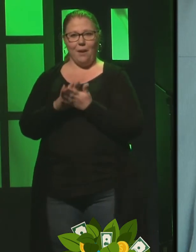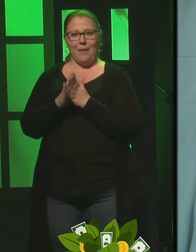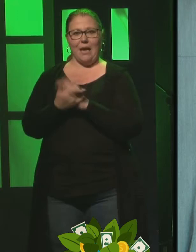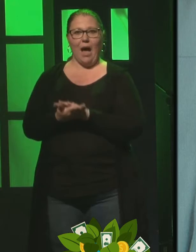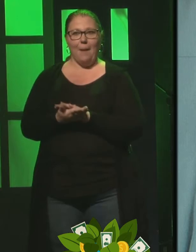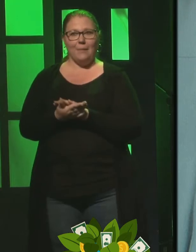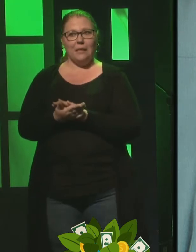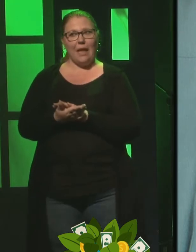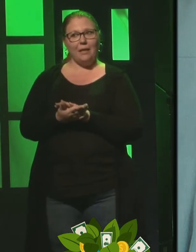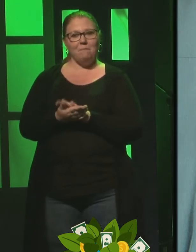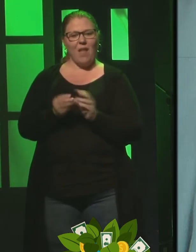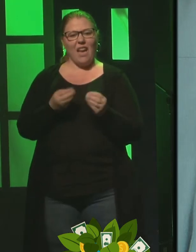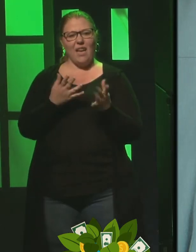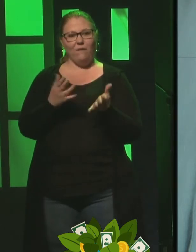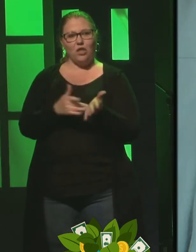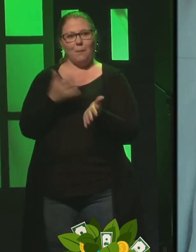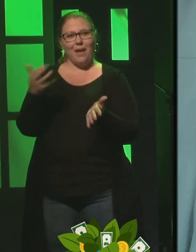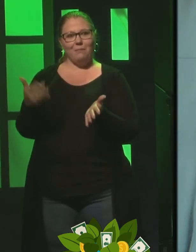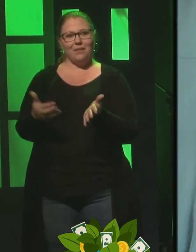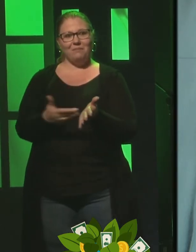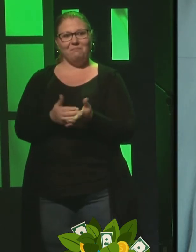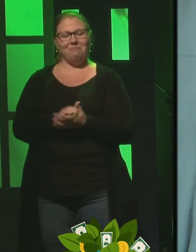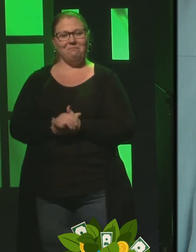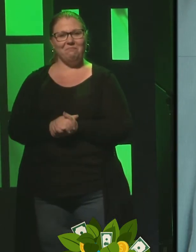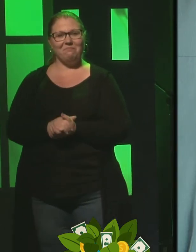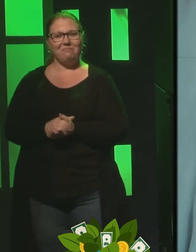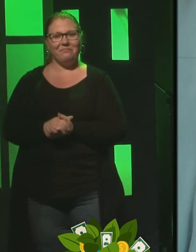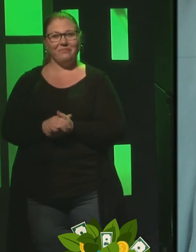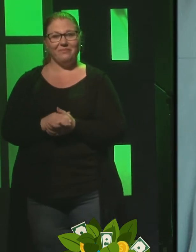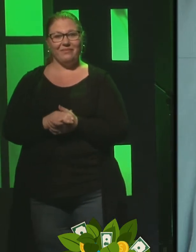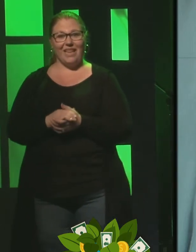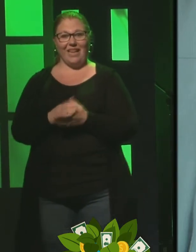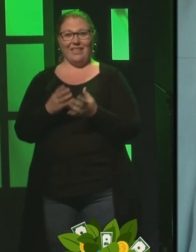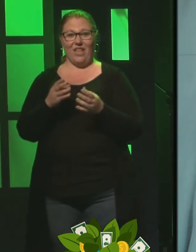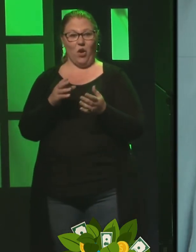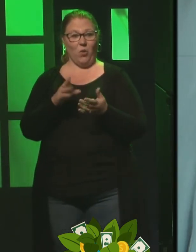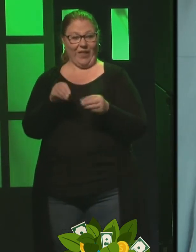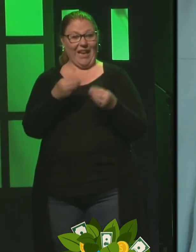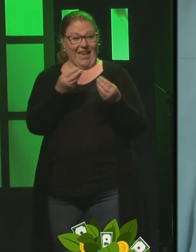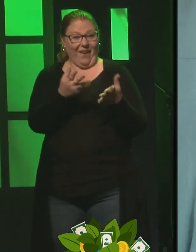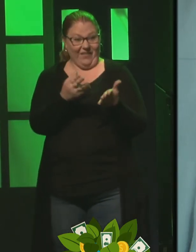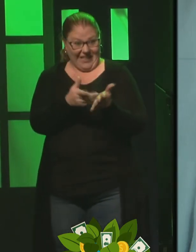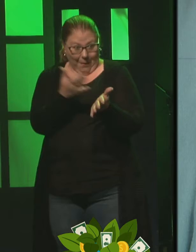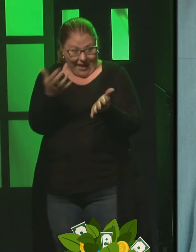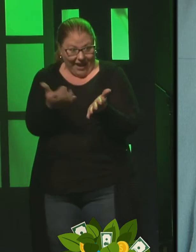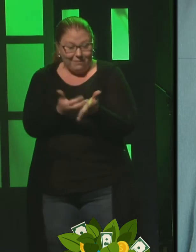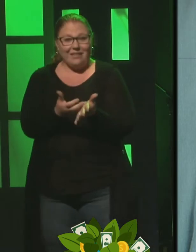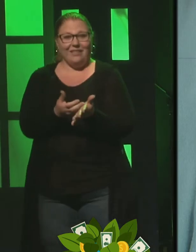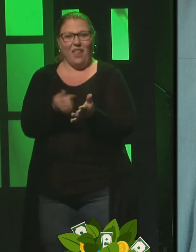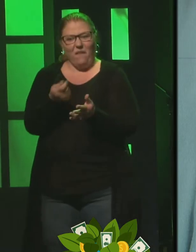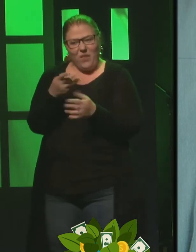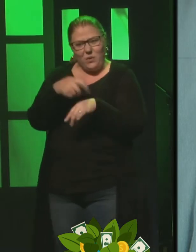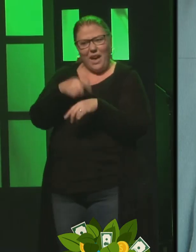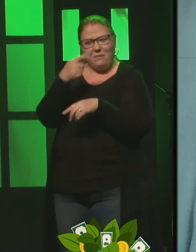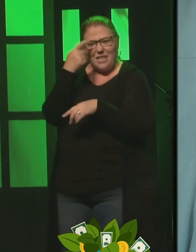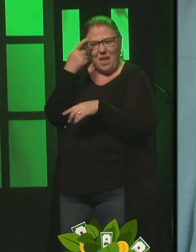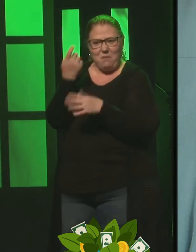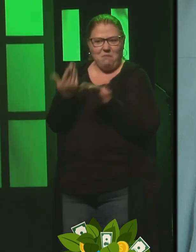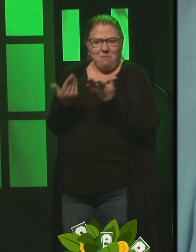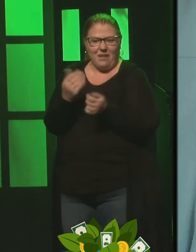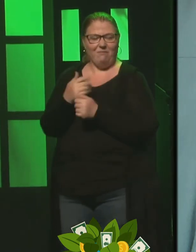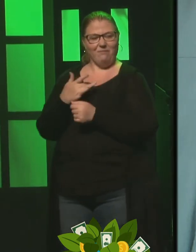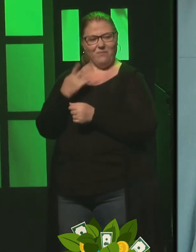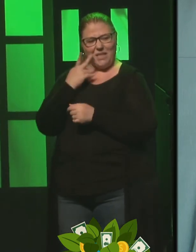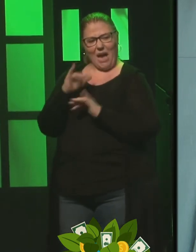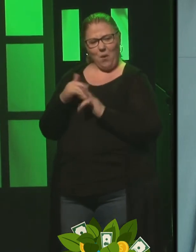irregular giver. That's what I call. An irregular giver. You just say, I'm going to give a few times this summer. See how I